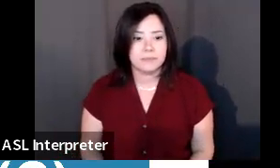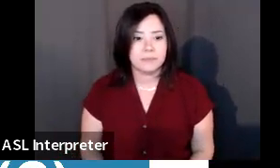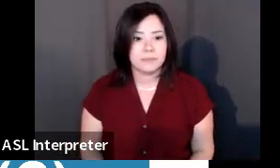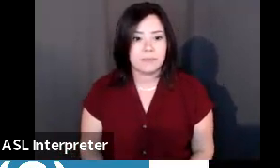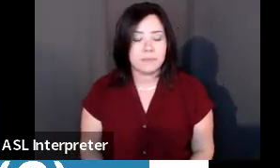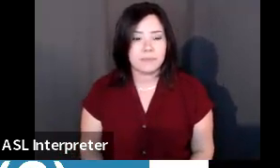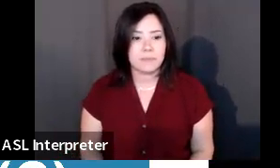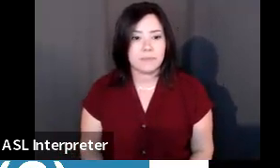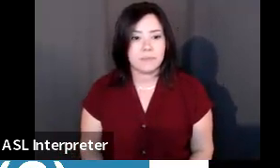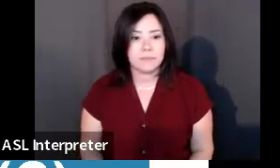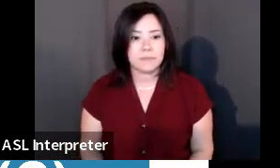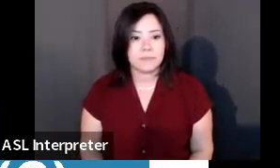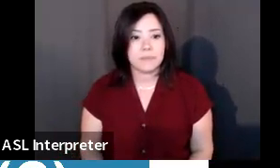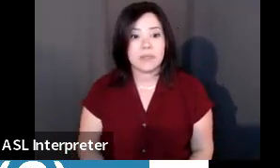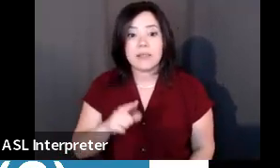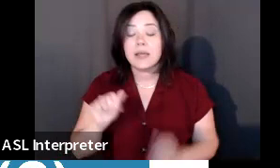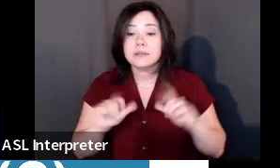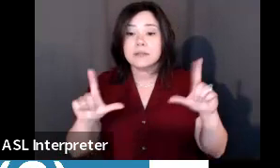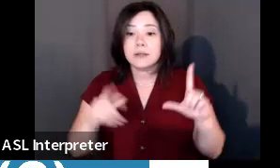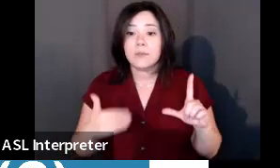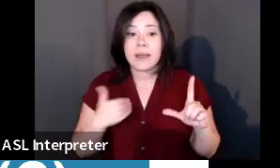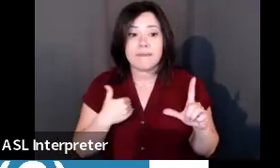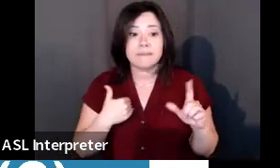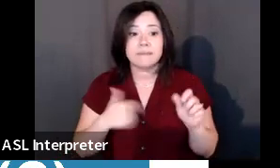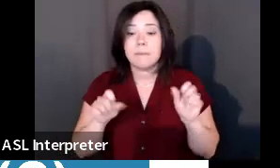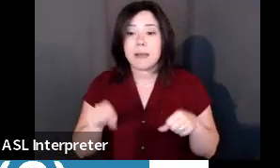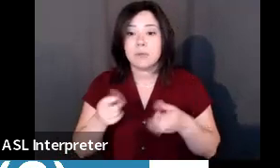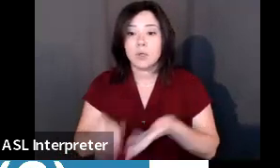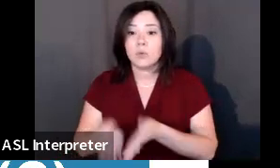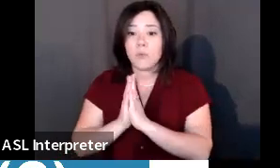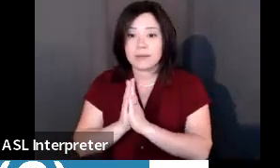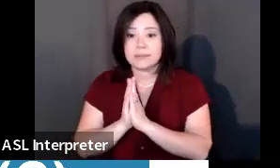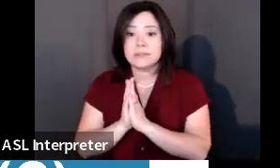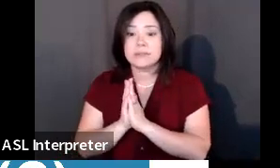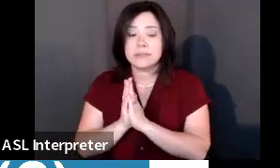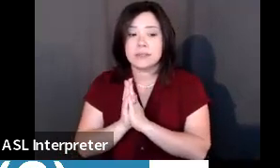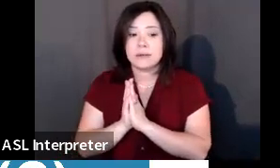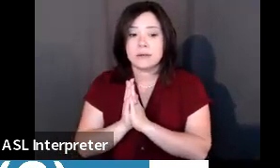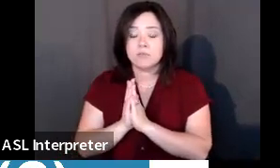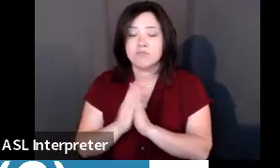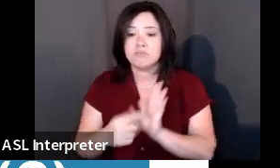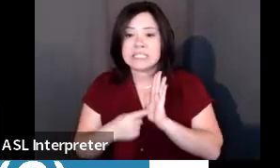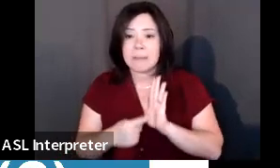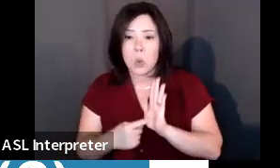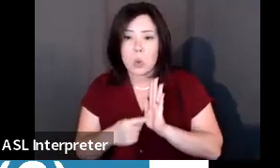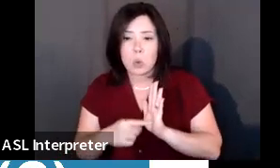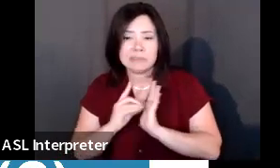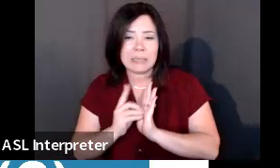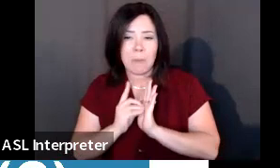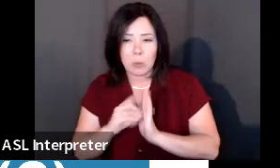And then on this slide, we also have a way to request a demo or a loan of